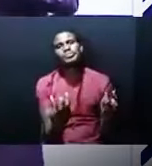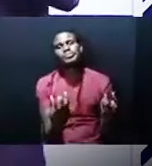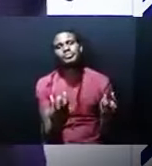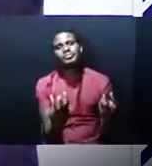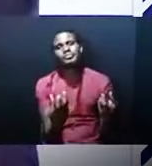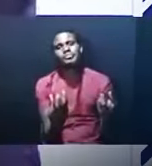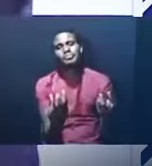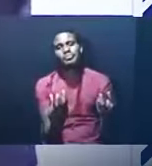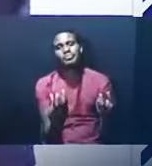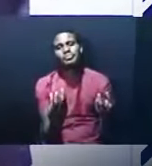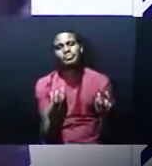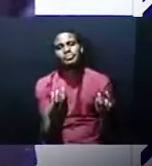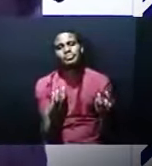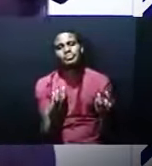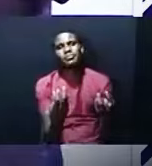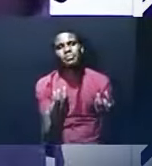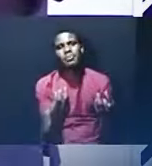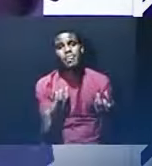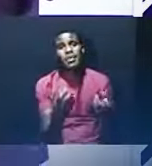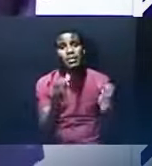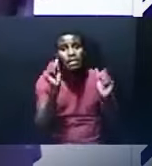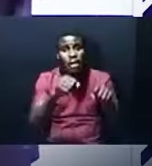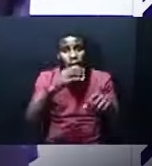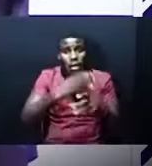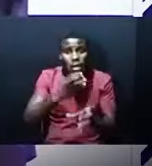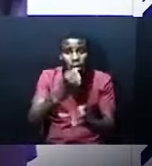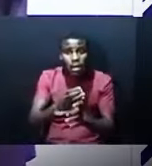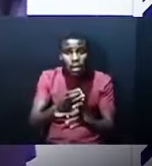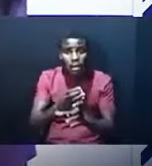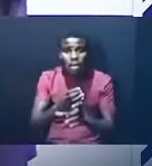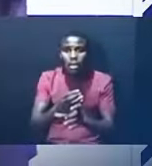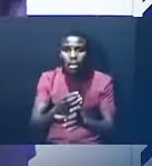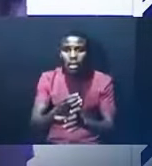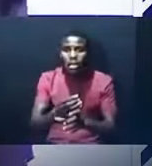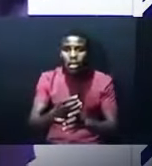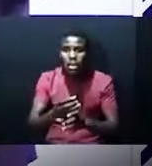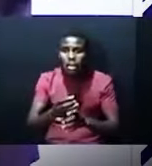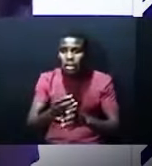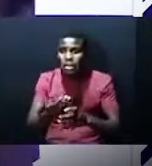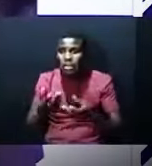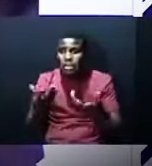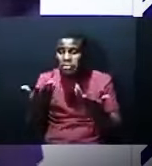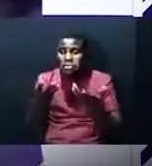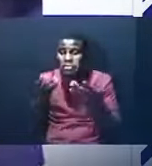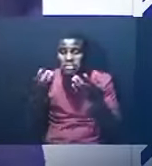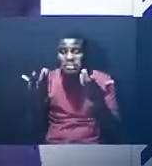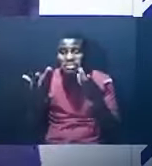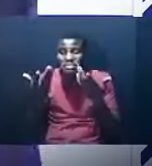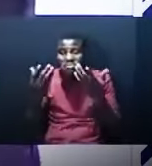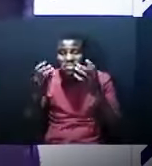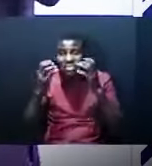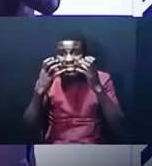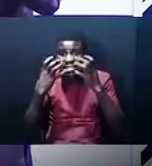problem. It can create a monster out of you.